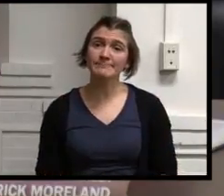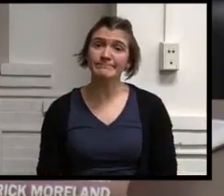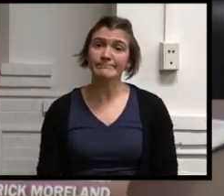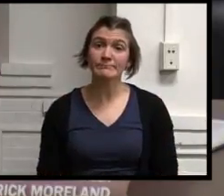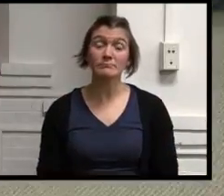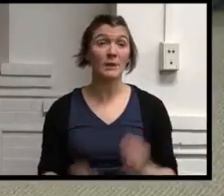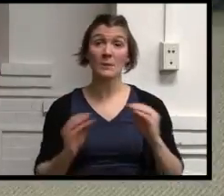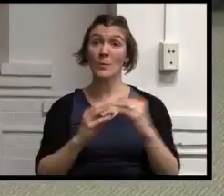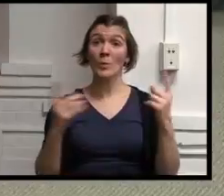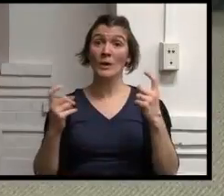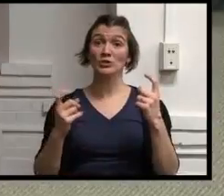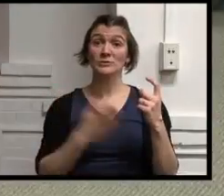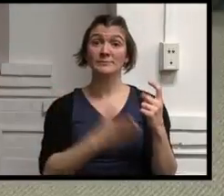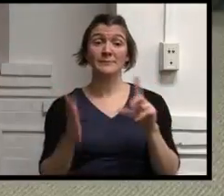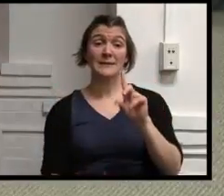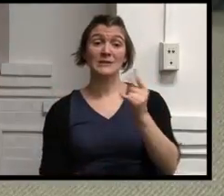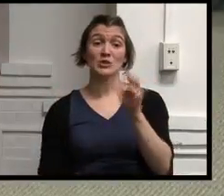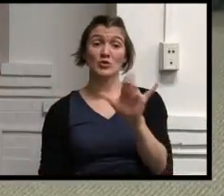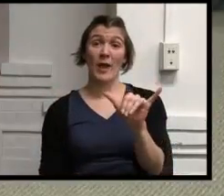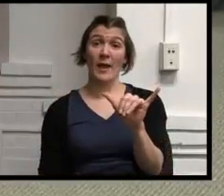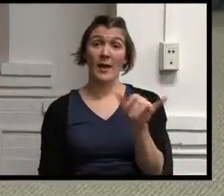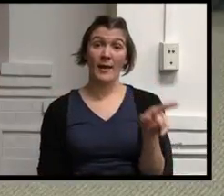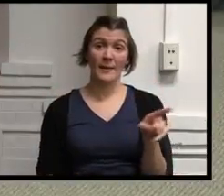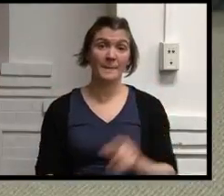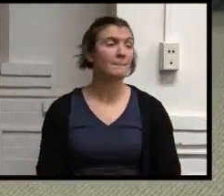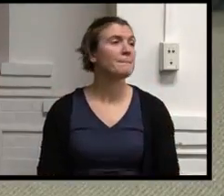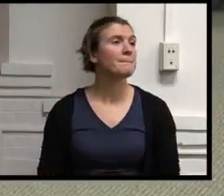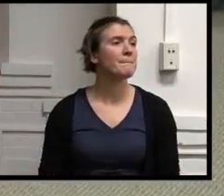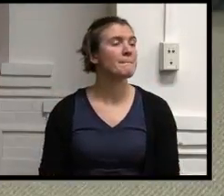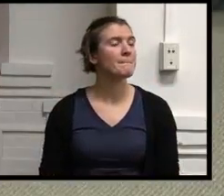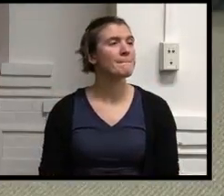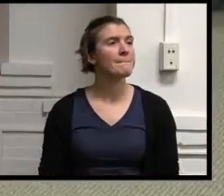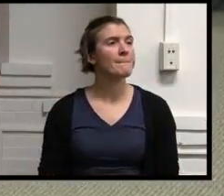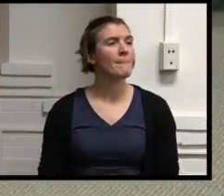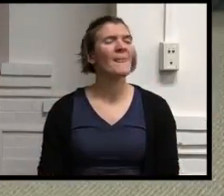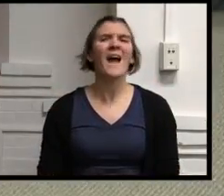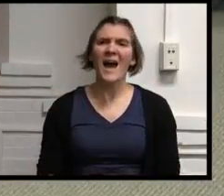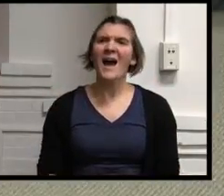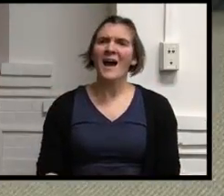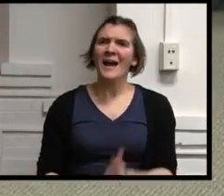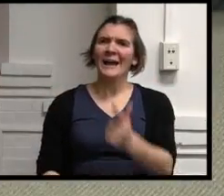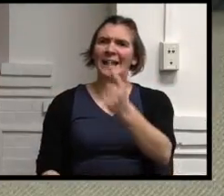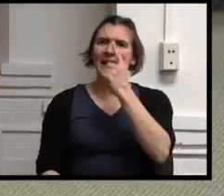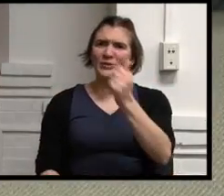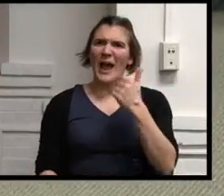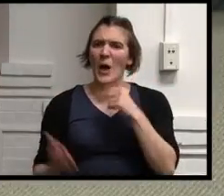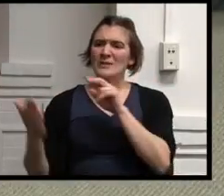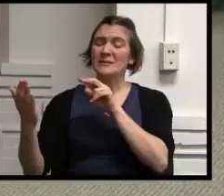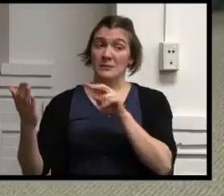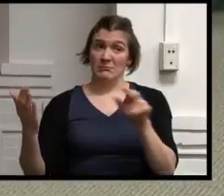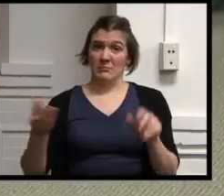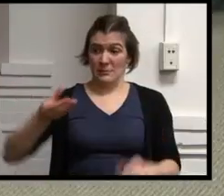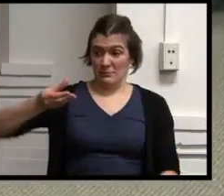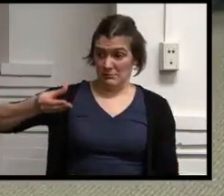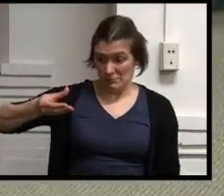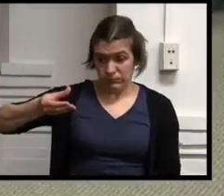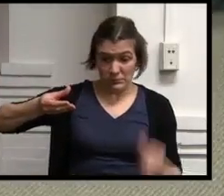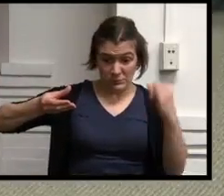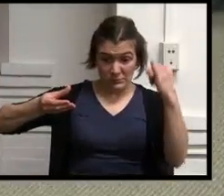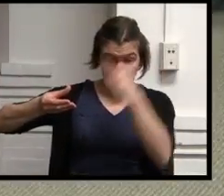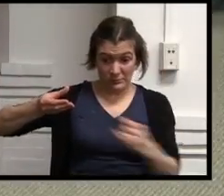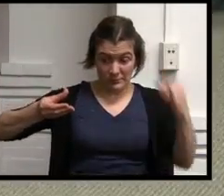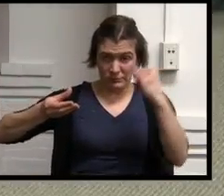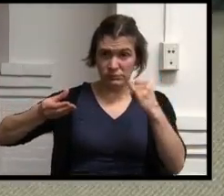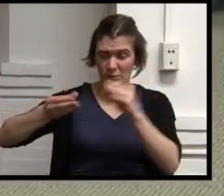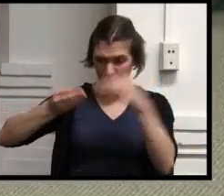questions from anybody on the board? Dick? When you were going through that dissertation, John, you know, the